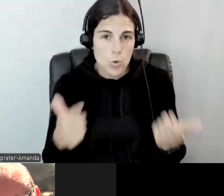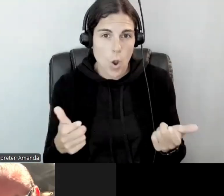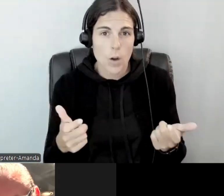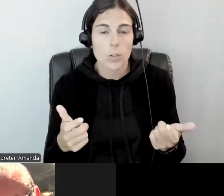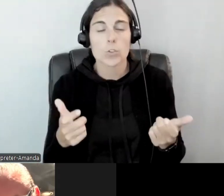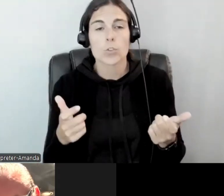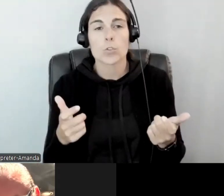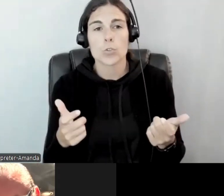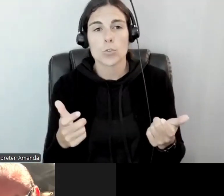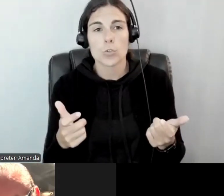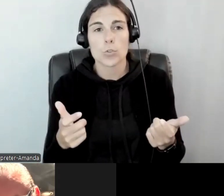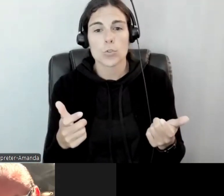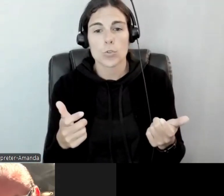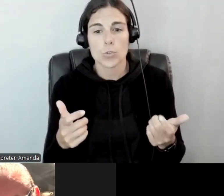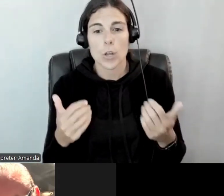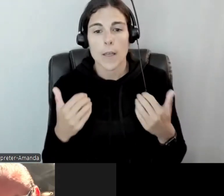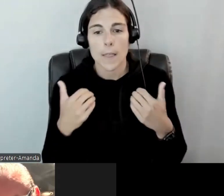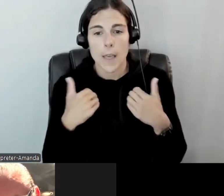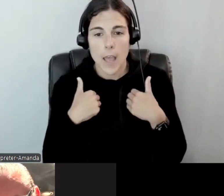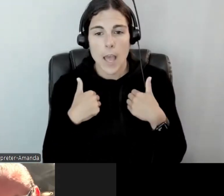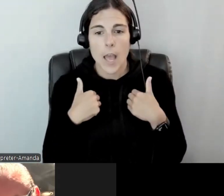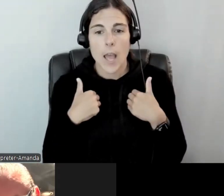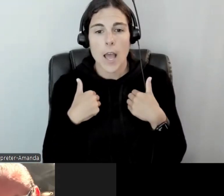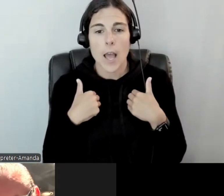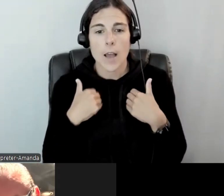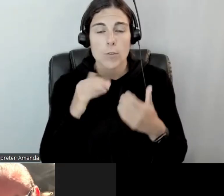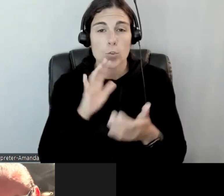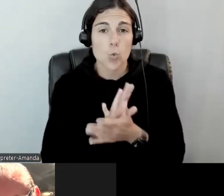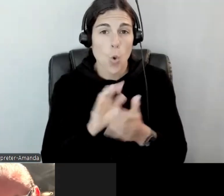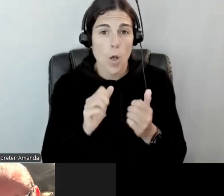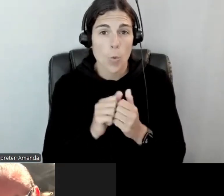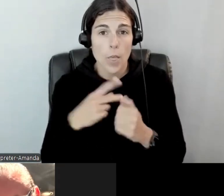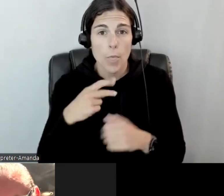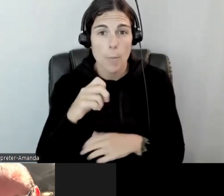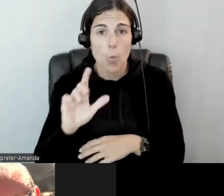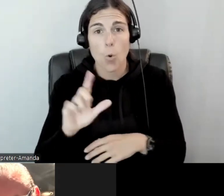have, it's a shul with a pool, right? They have a pool.